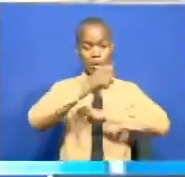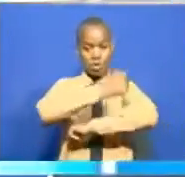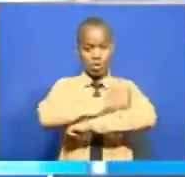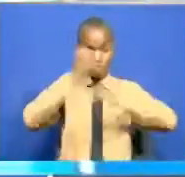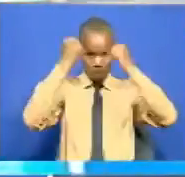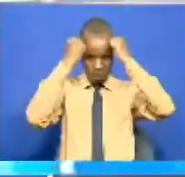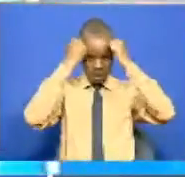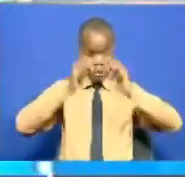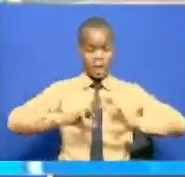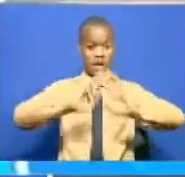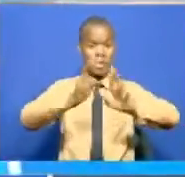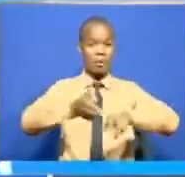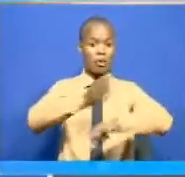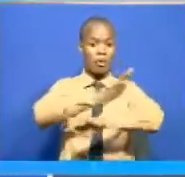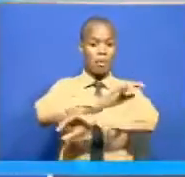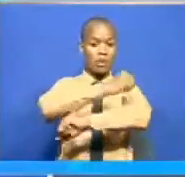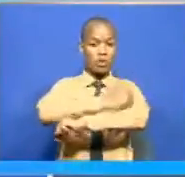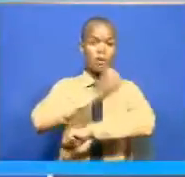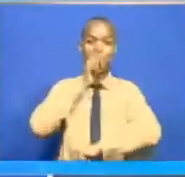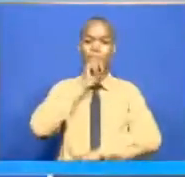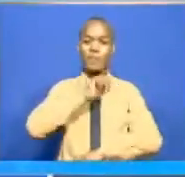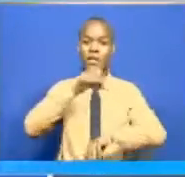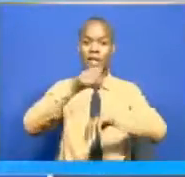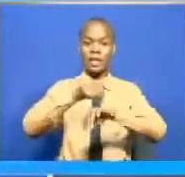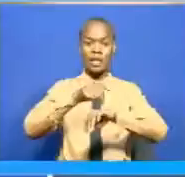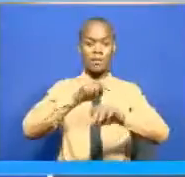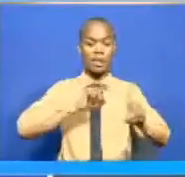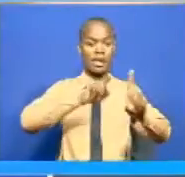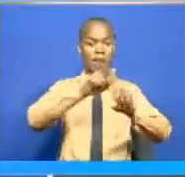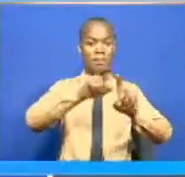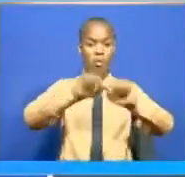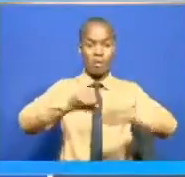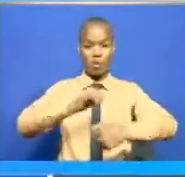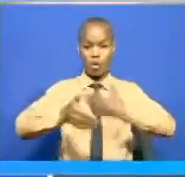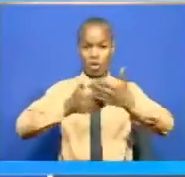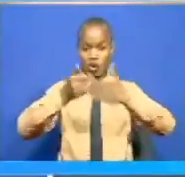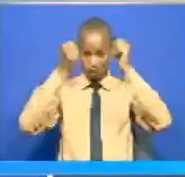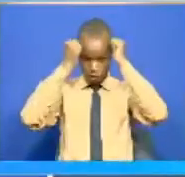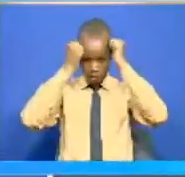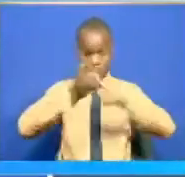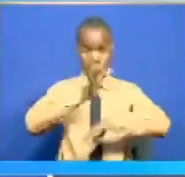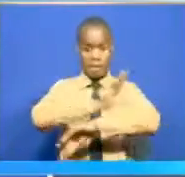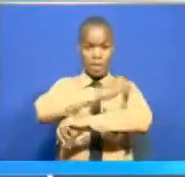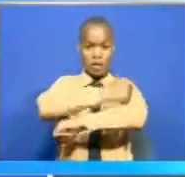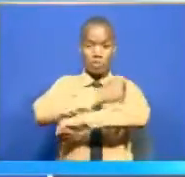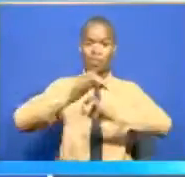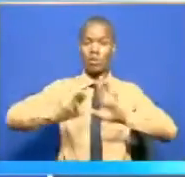back to school as the campaign to have all students report back to school intensifies.